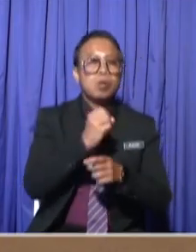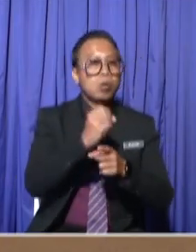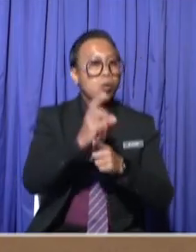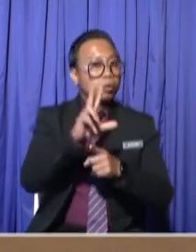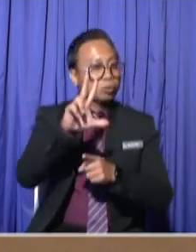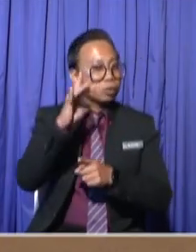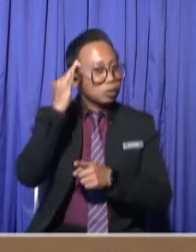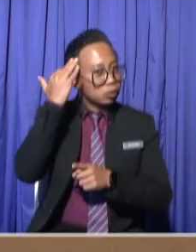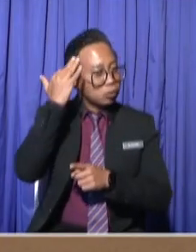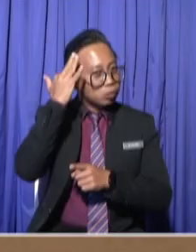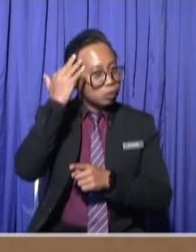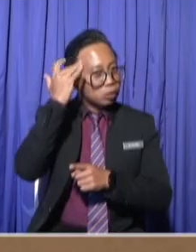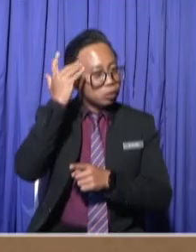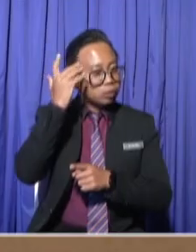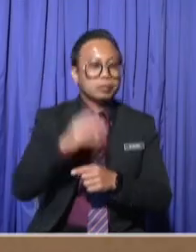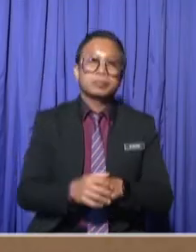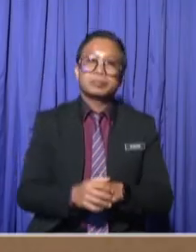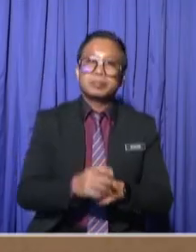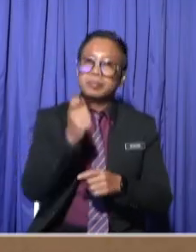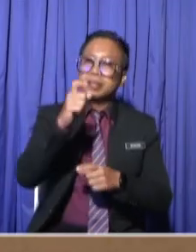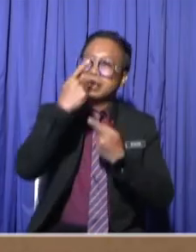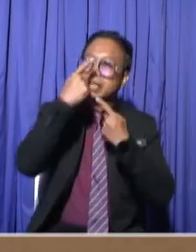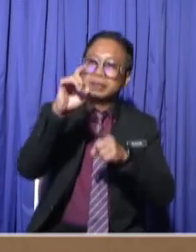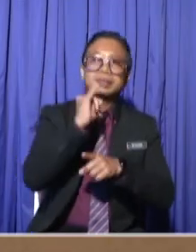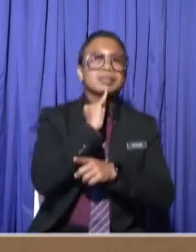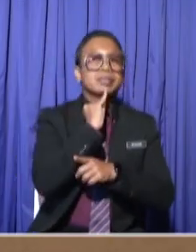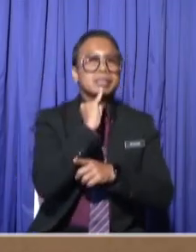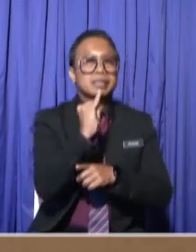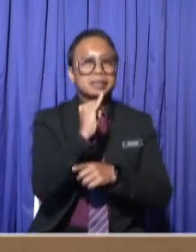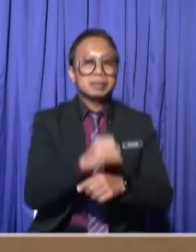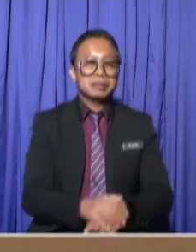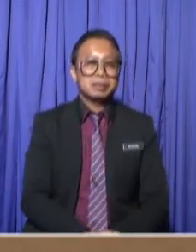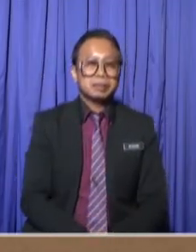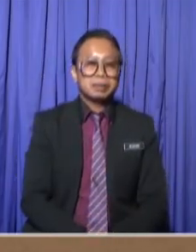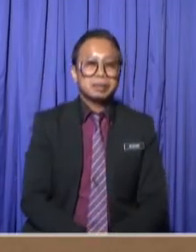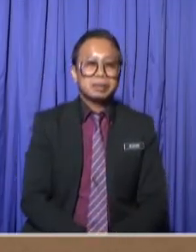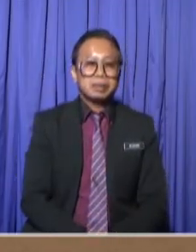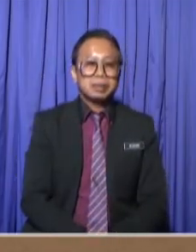3/4? The answer is